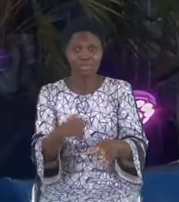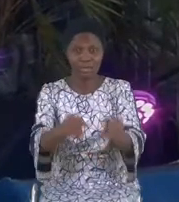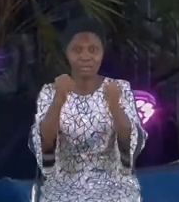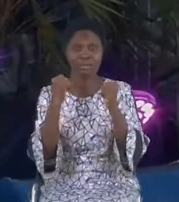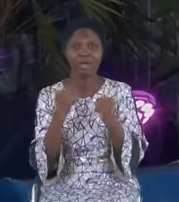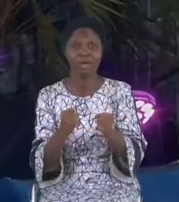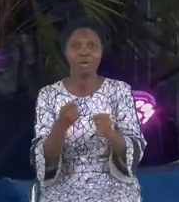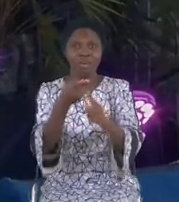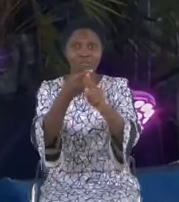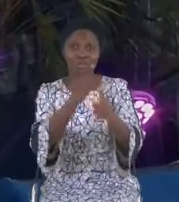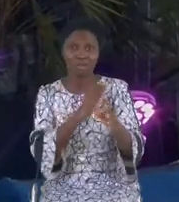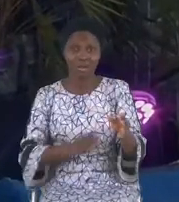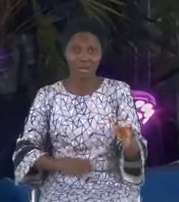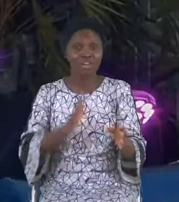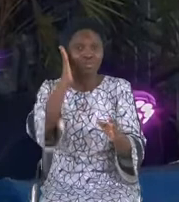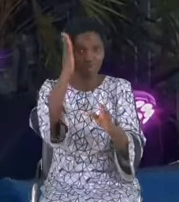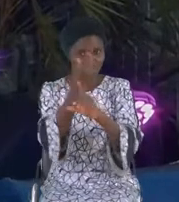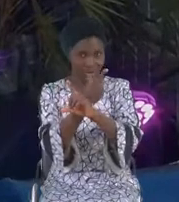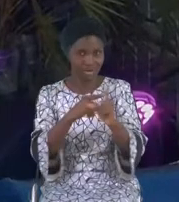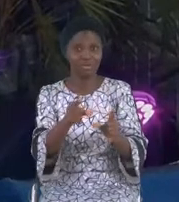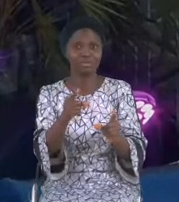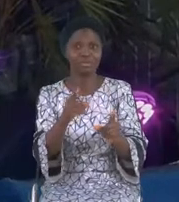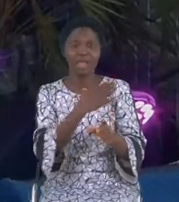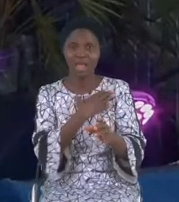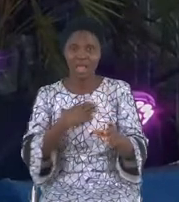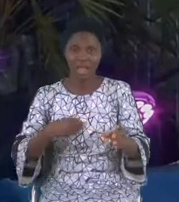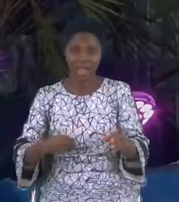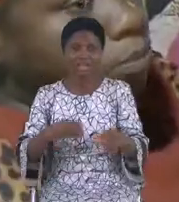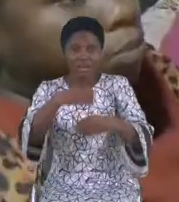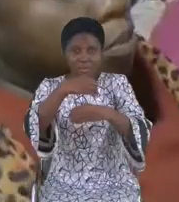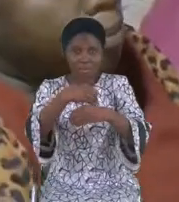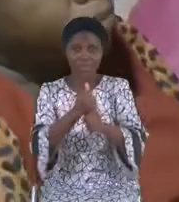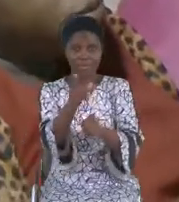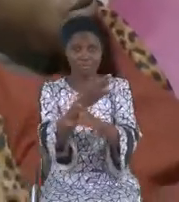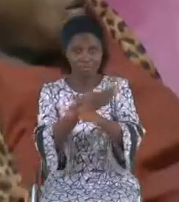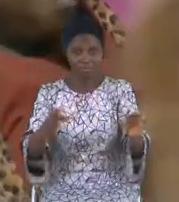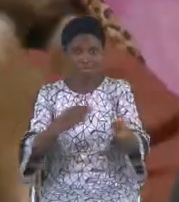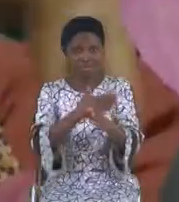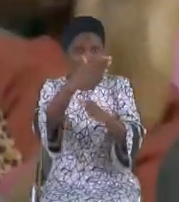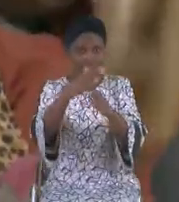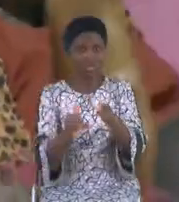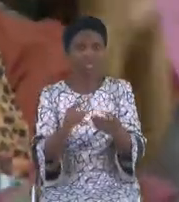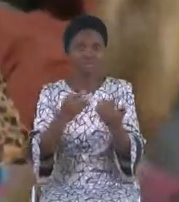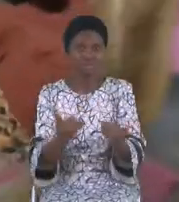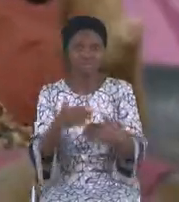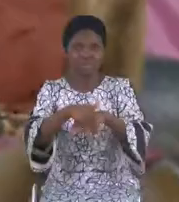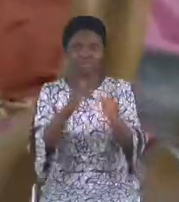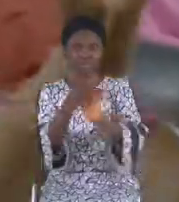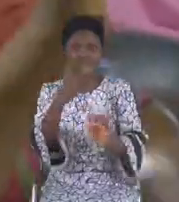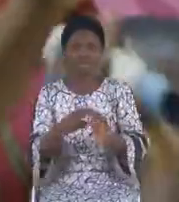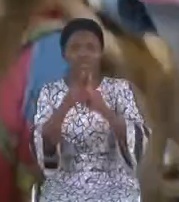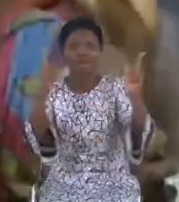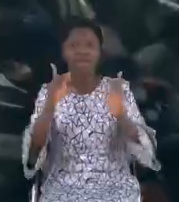christ when liberate you and set you free totally tonight greater amen